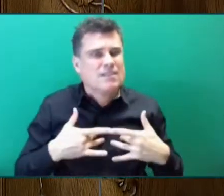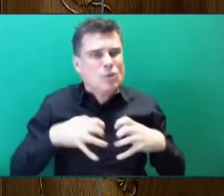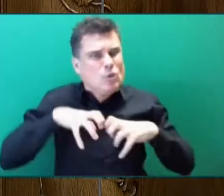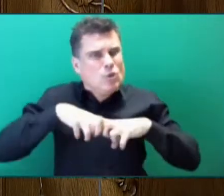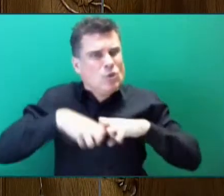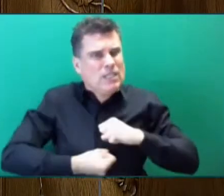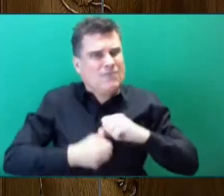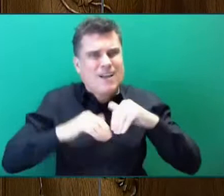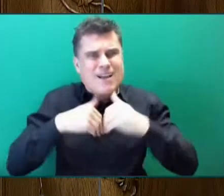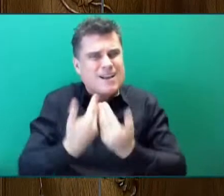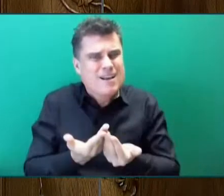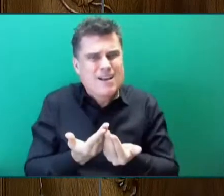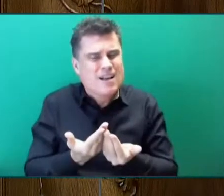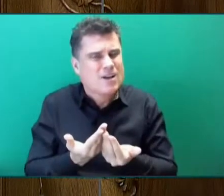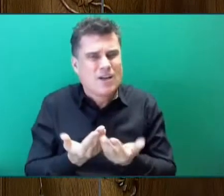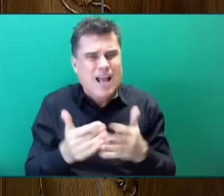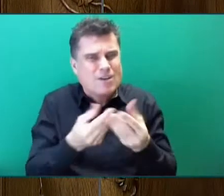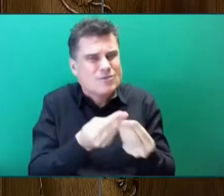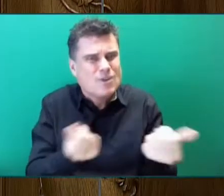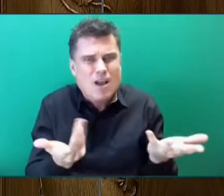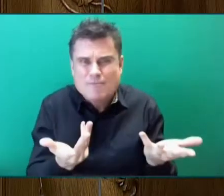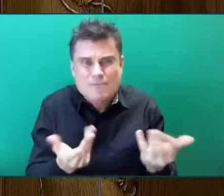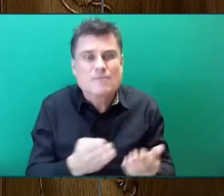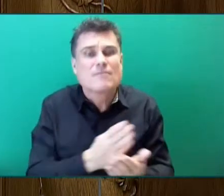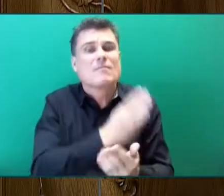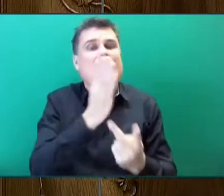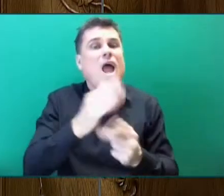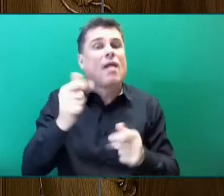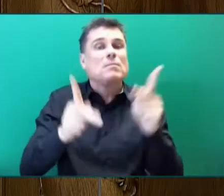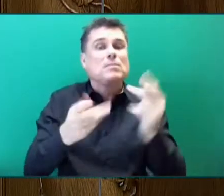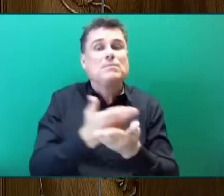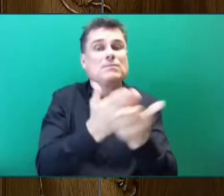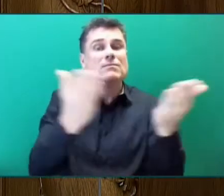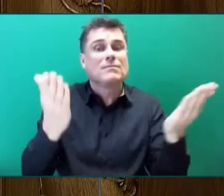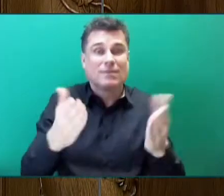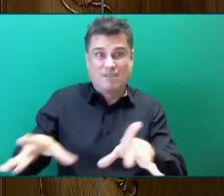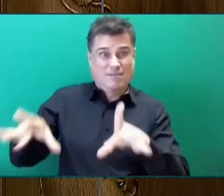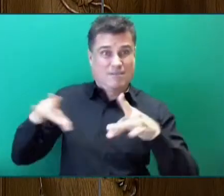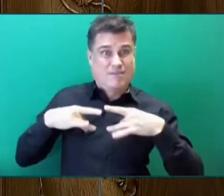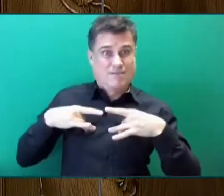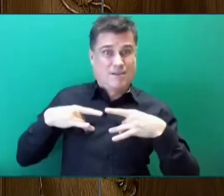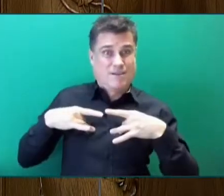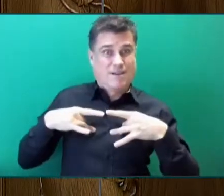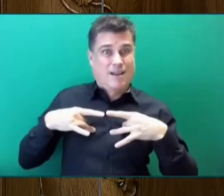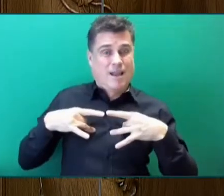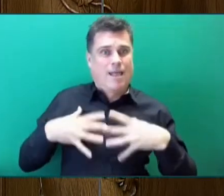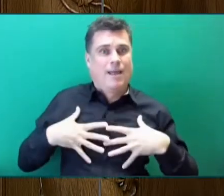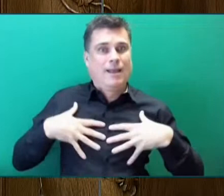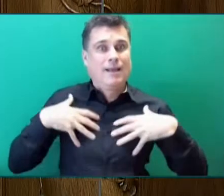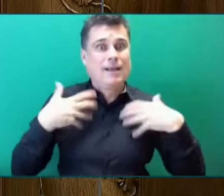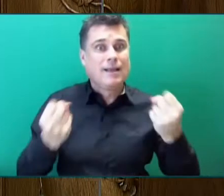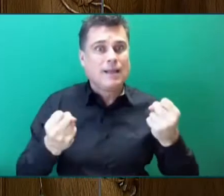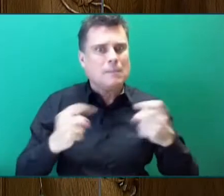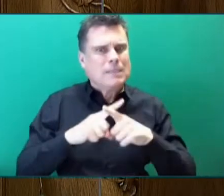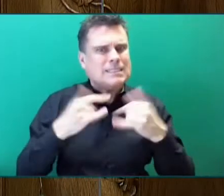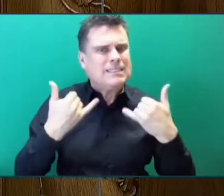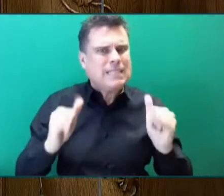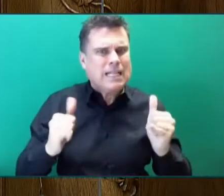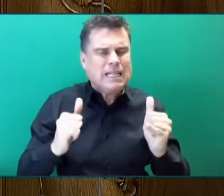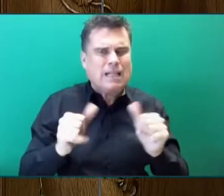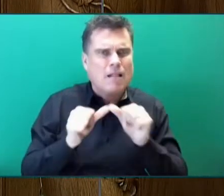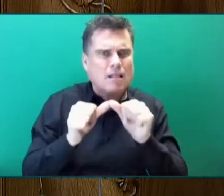uncertainty. Your government's priority in the fight against COVID-19 has been and will remain protecting people's